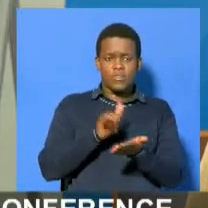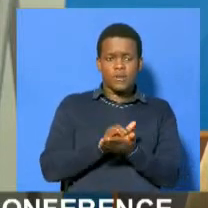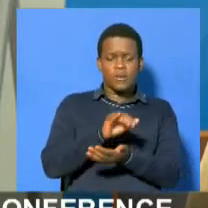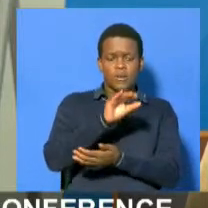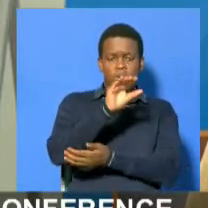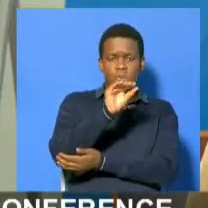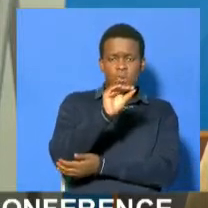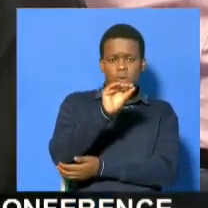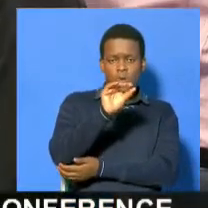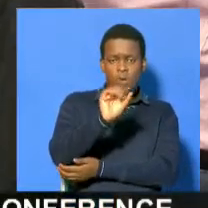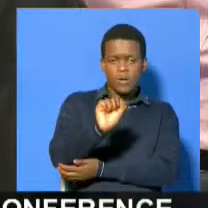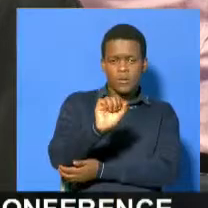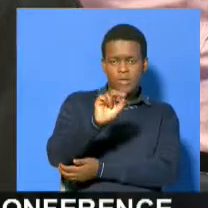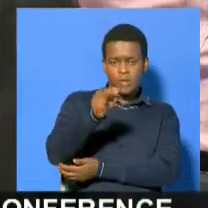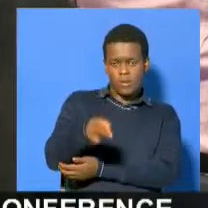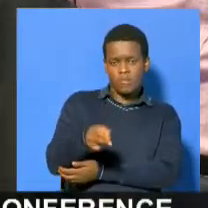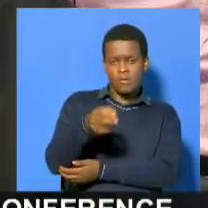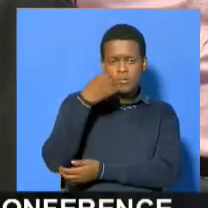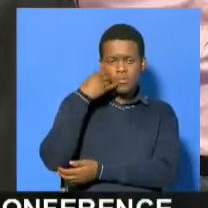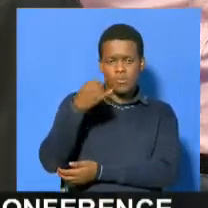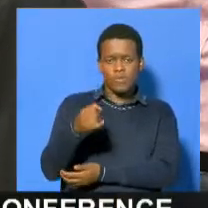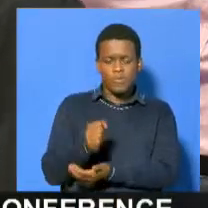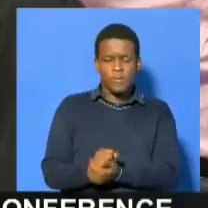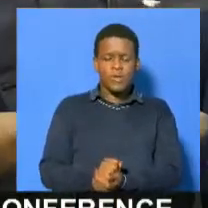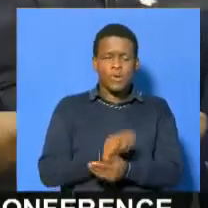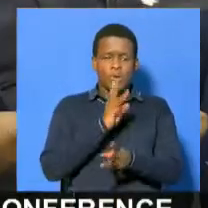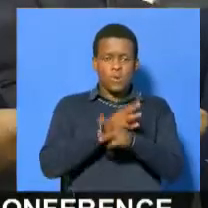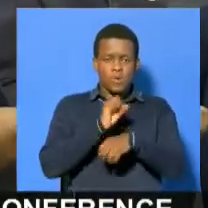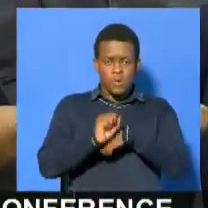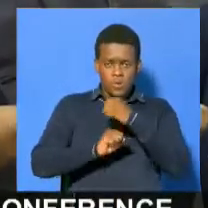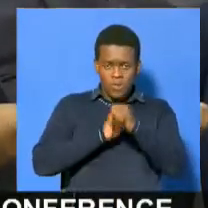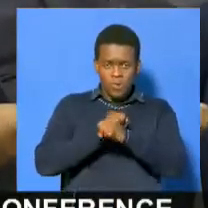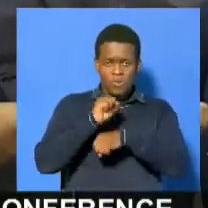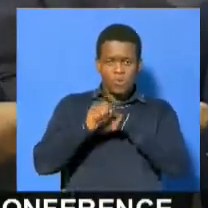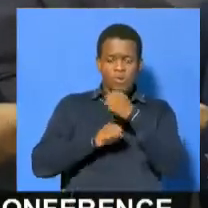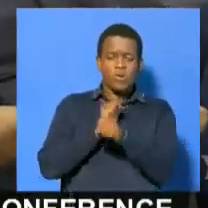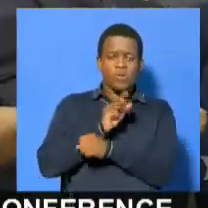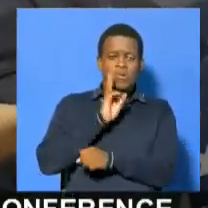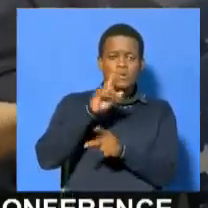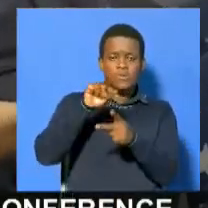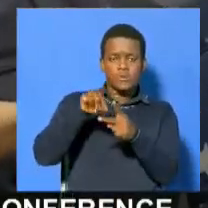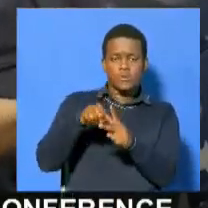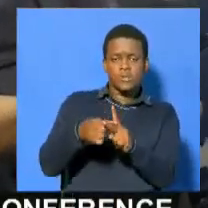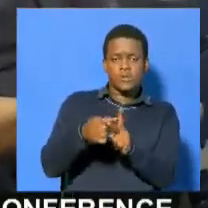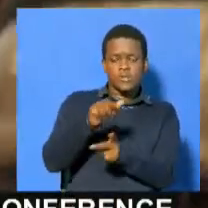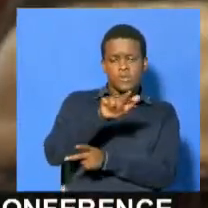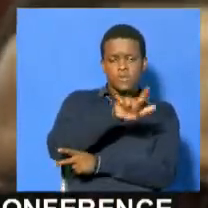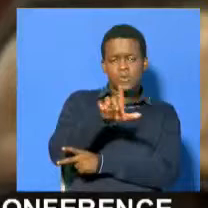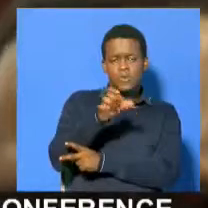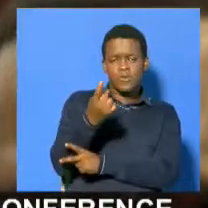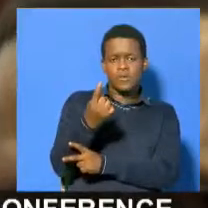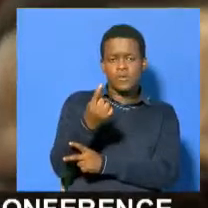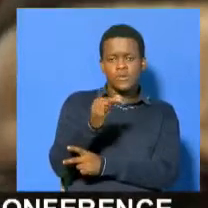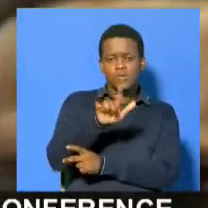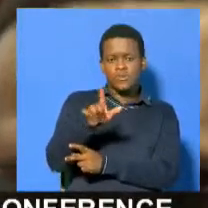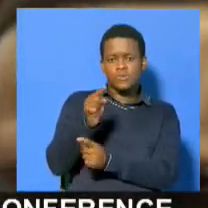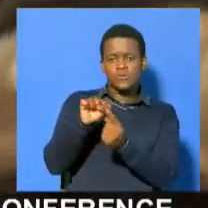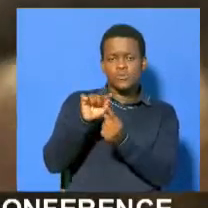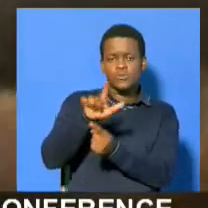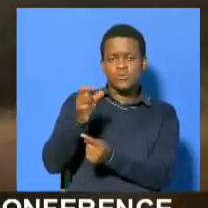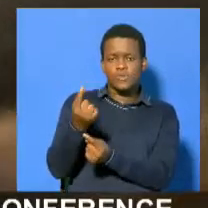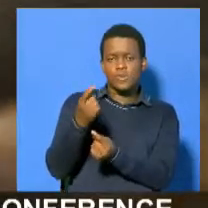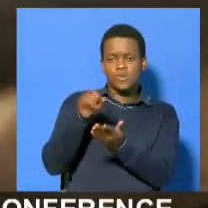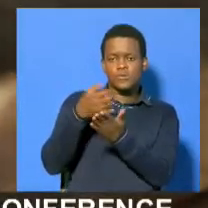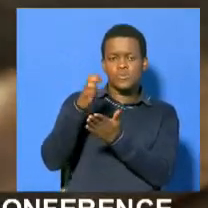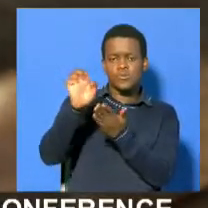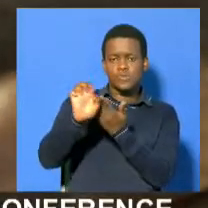OSH issues. The annual labor conference will be held on the 20th to the 21st of June 2024. Kumiso Maphanyane, BTV